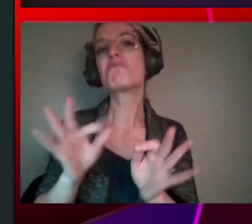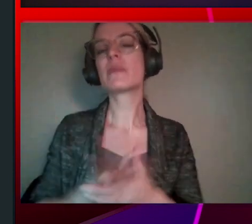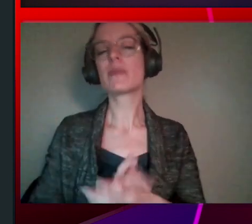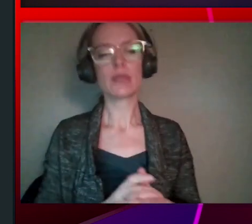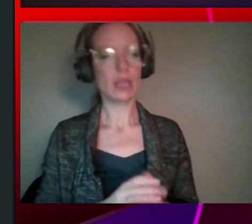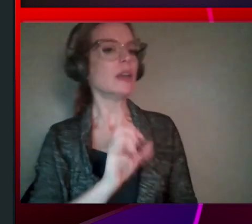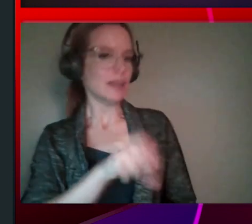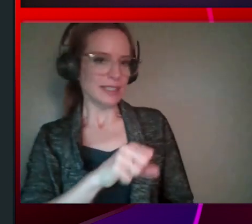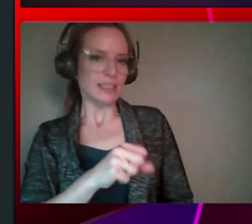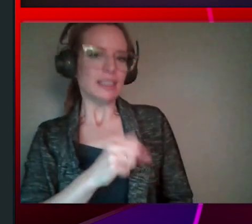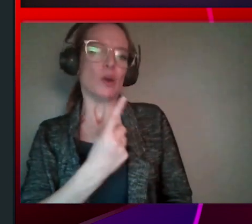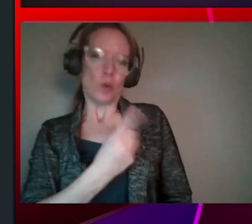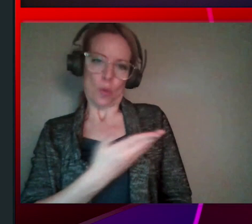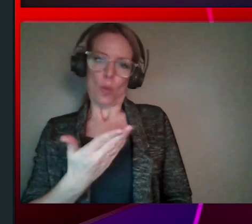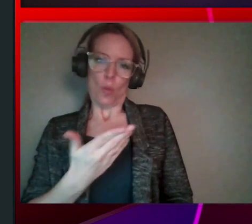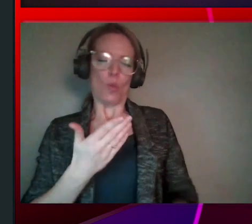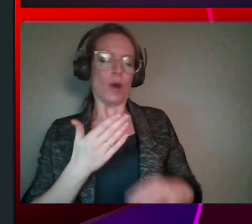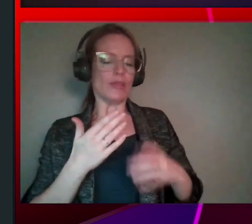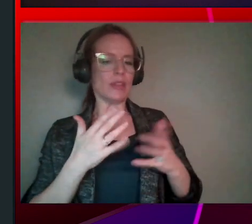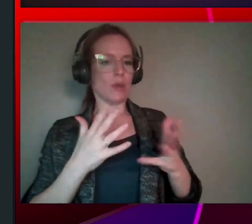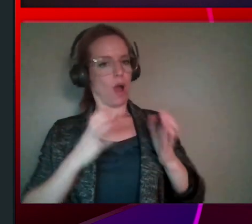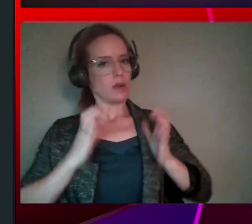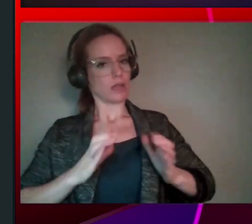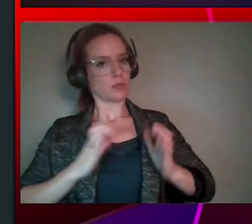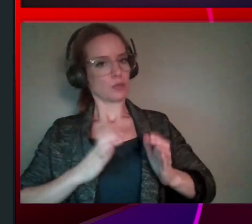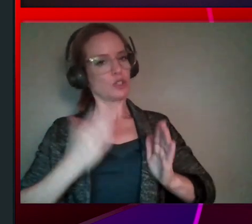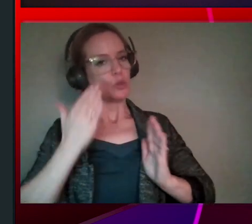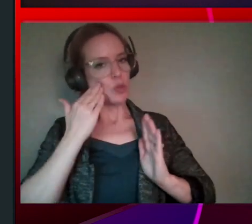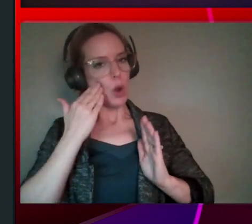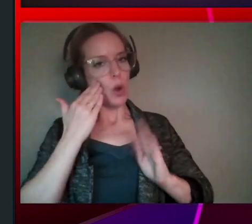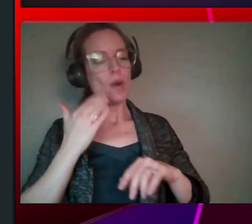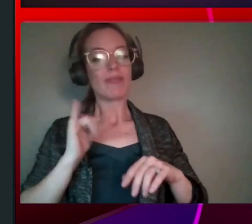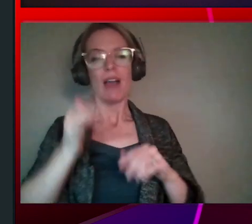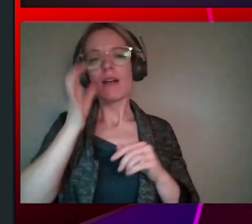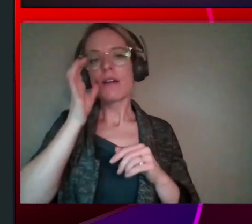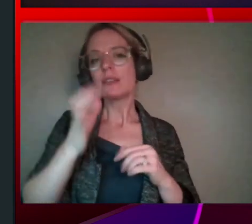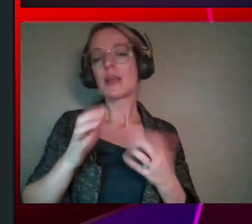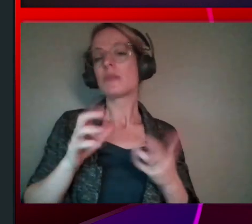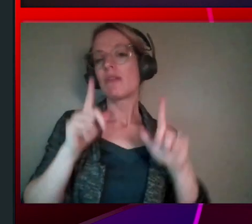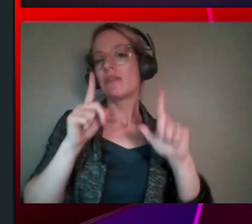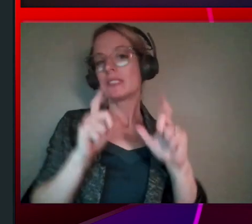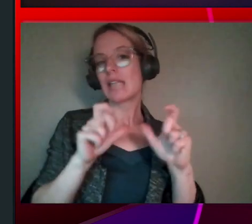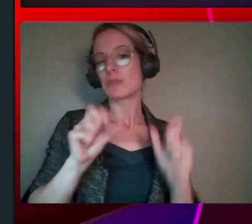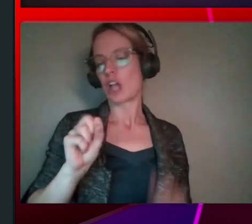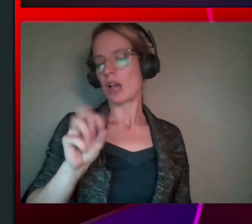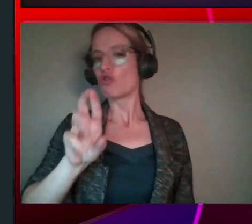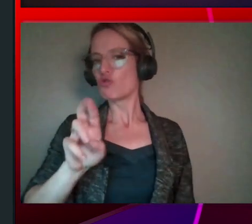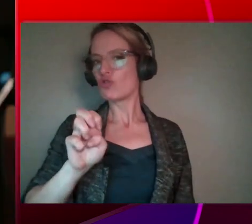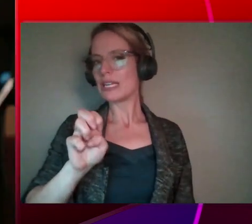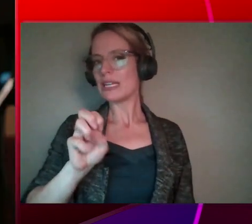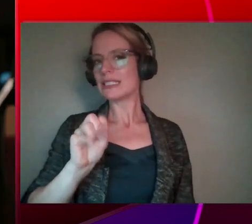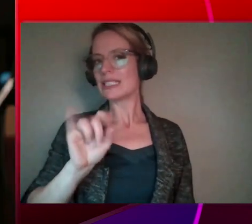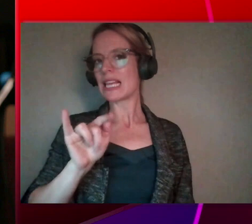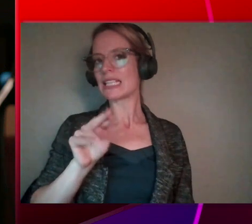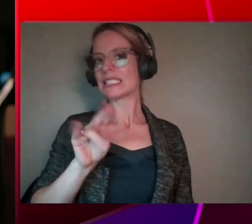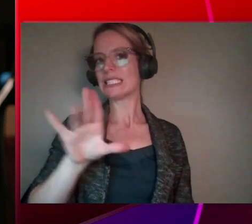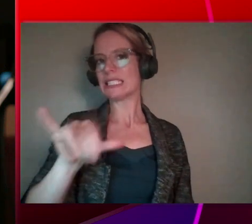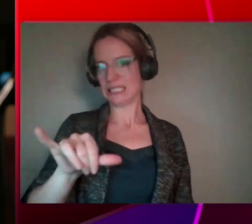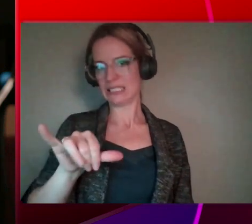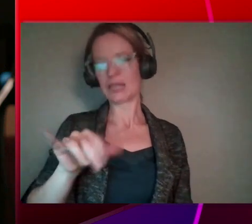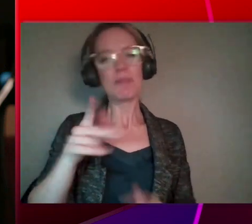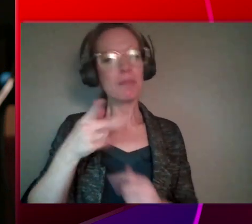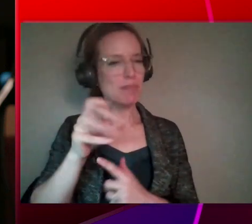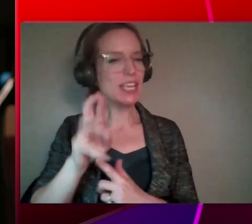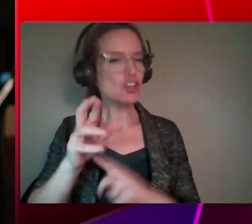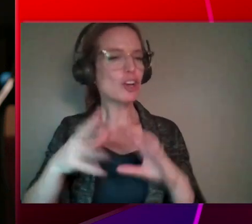of is this concept of snapshot resiliency. And so Peter talks about this in the keynote yesterday, and so he gives